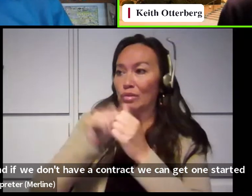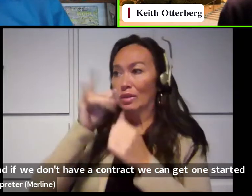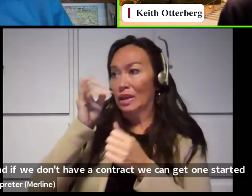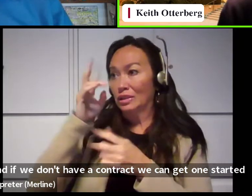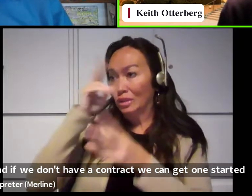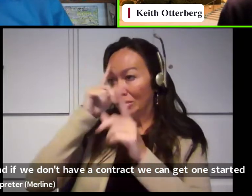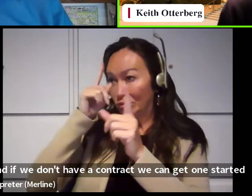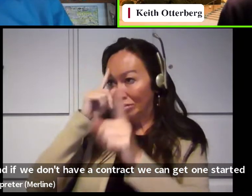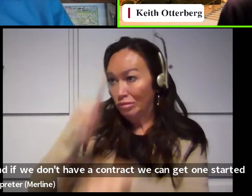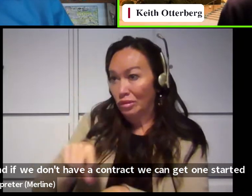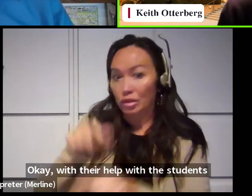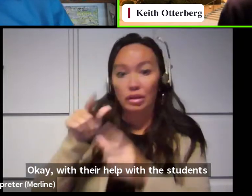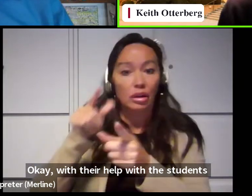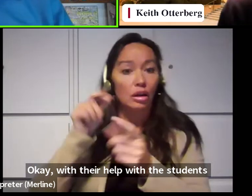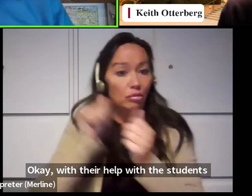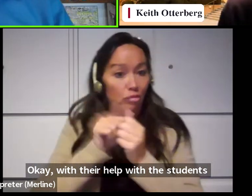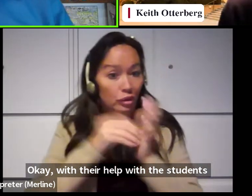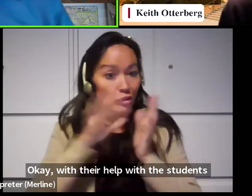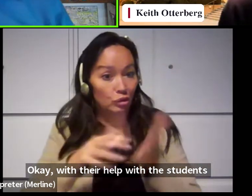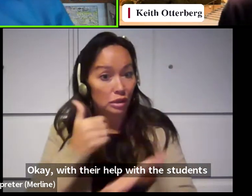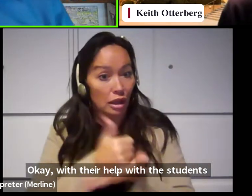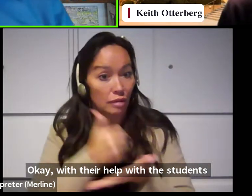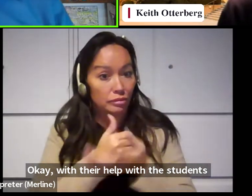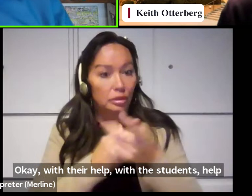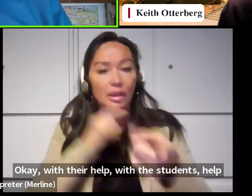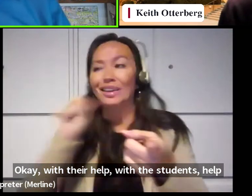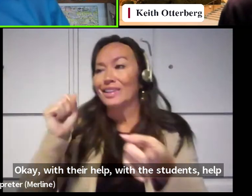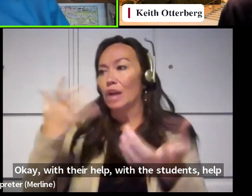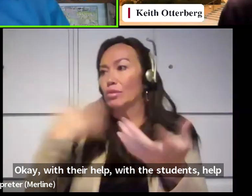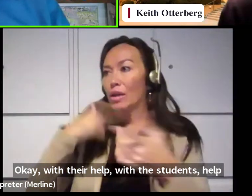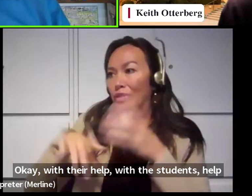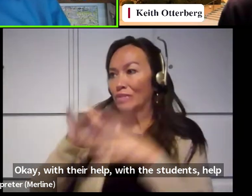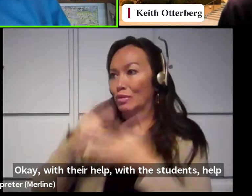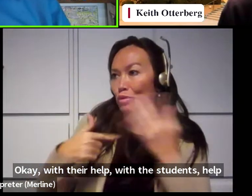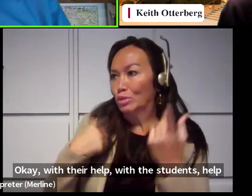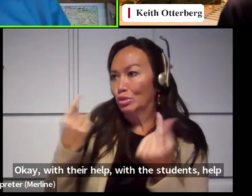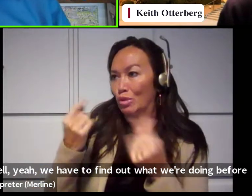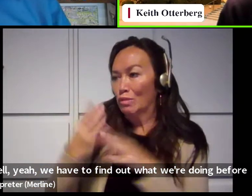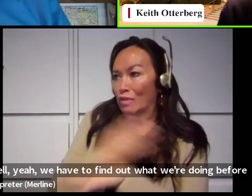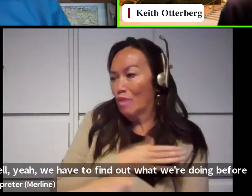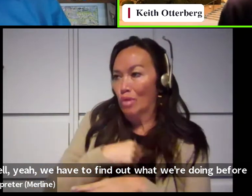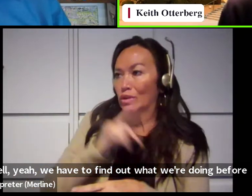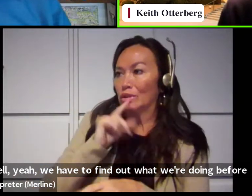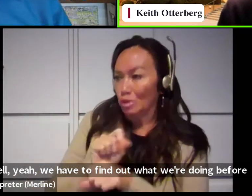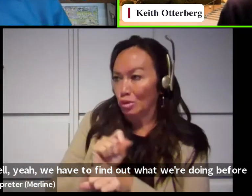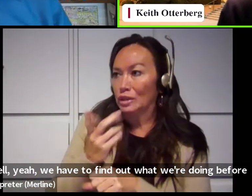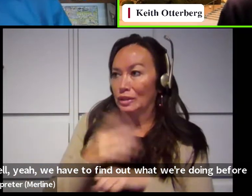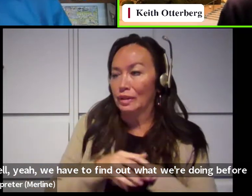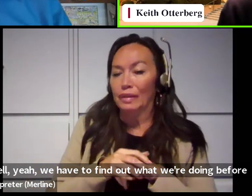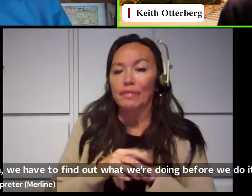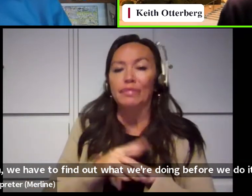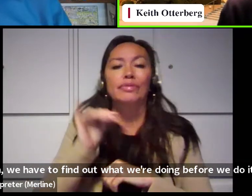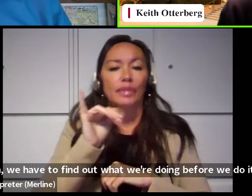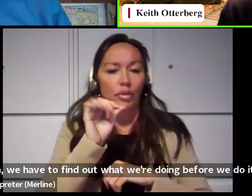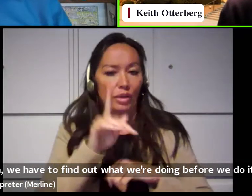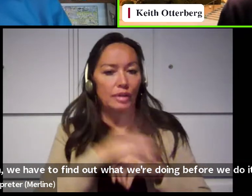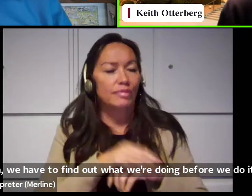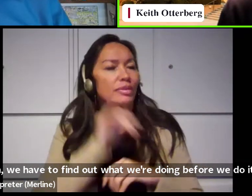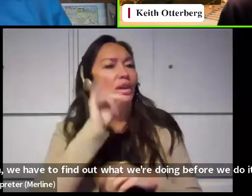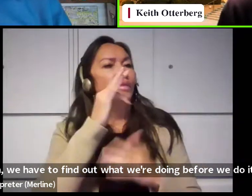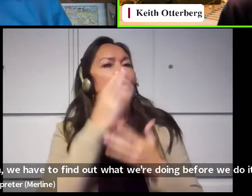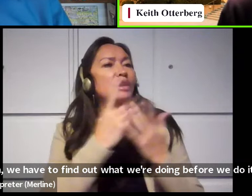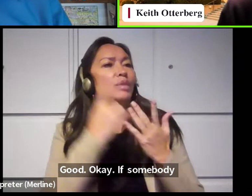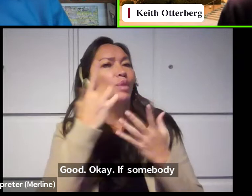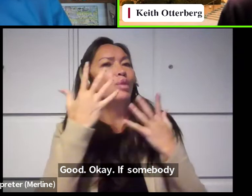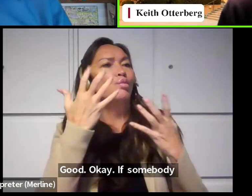their help, with the students' help. Well, yeah, we have to find out what we're doing before we do it. Okay. If somebody wants